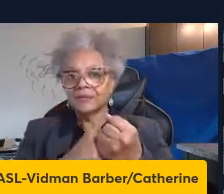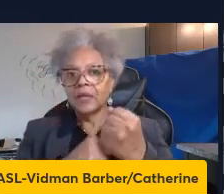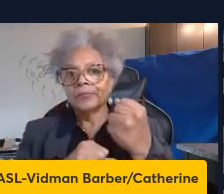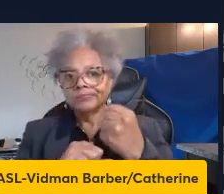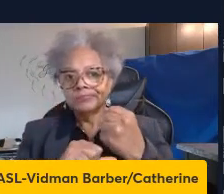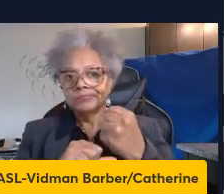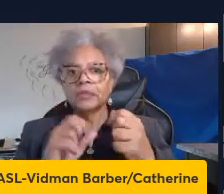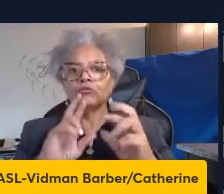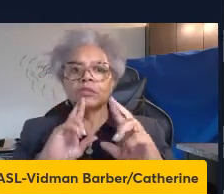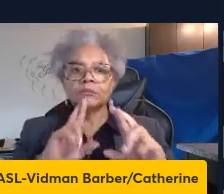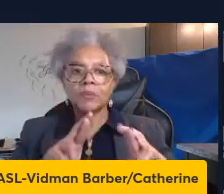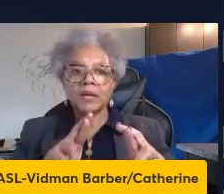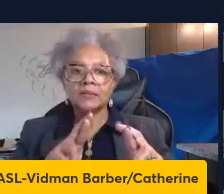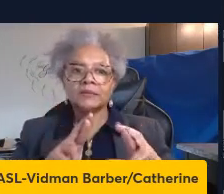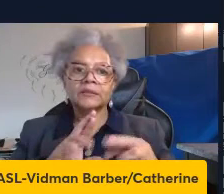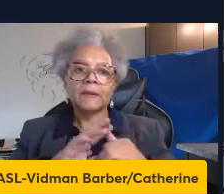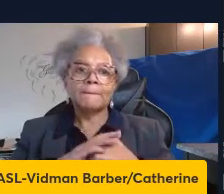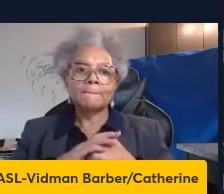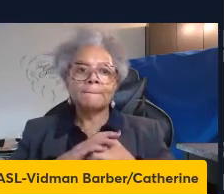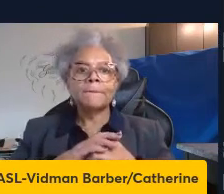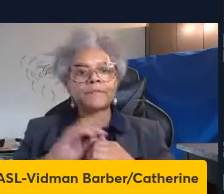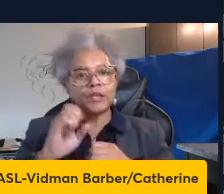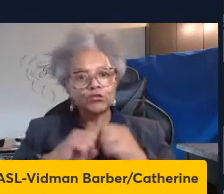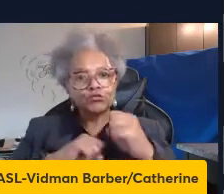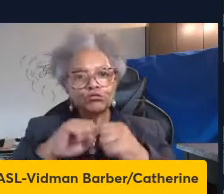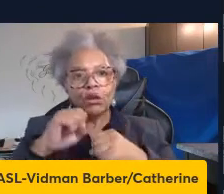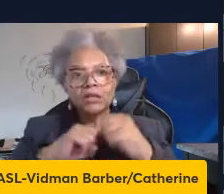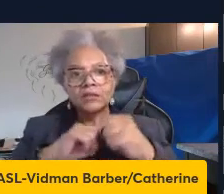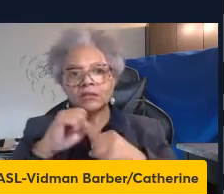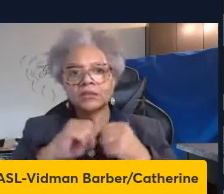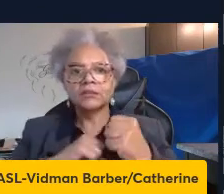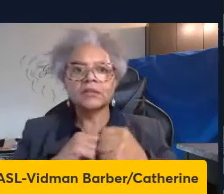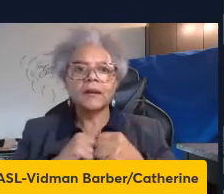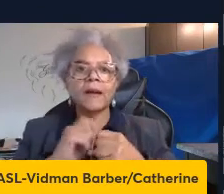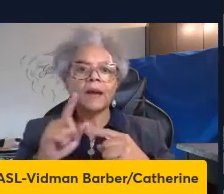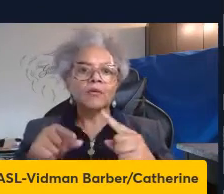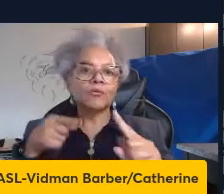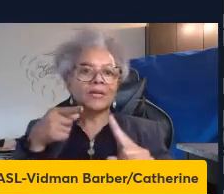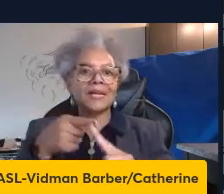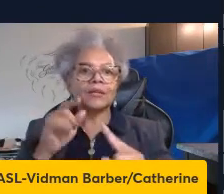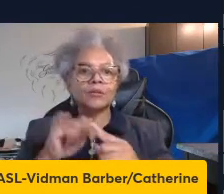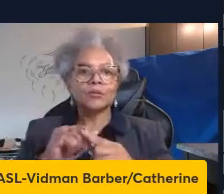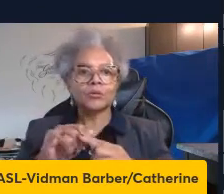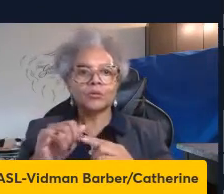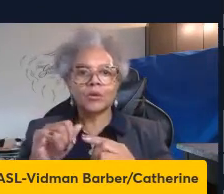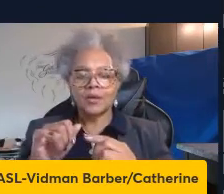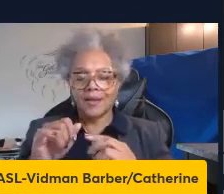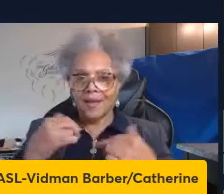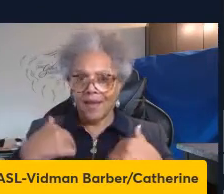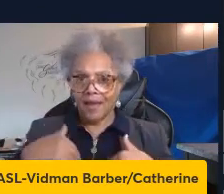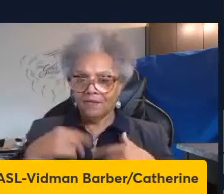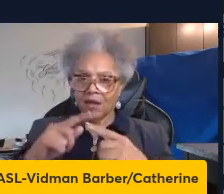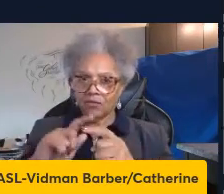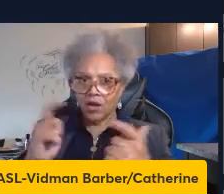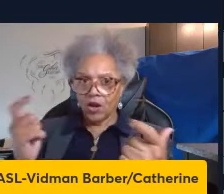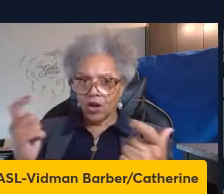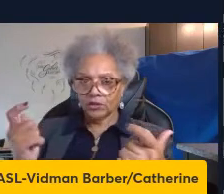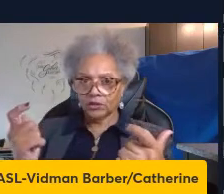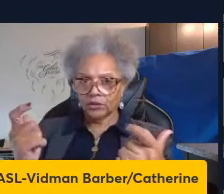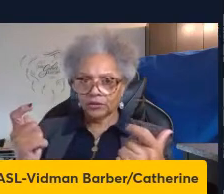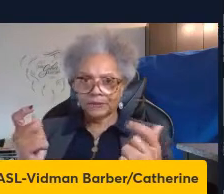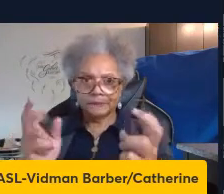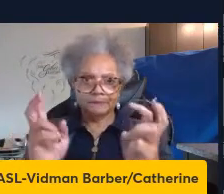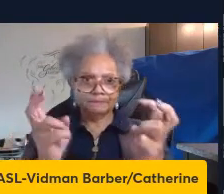responses and the underpinning structures towards health are these larger context decisions, right?